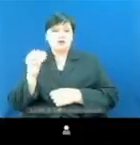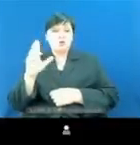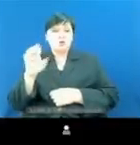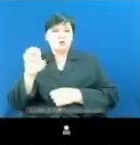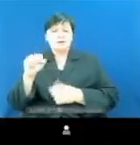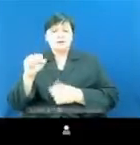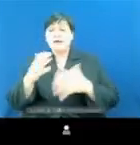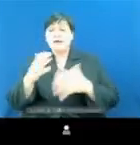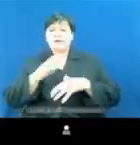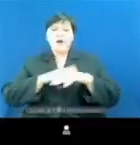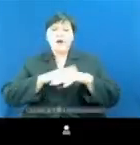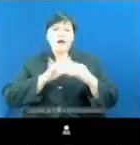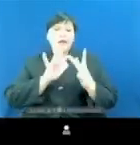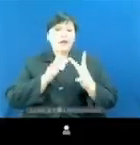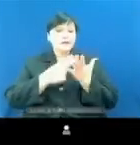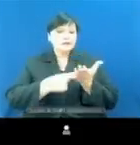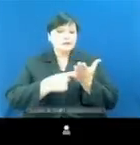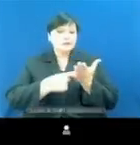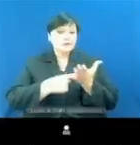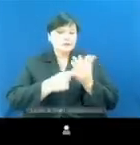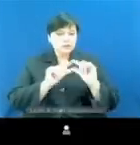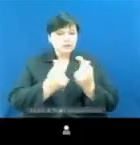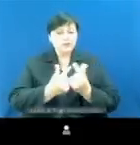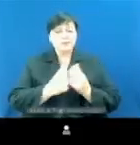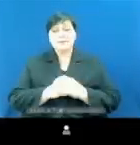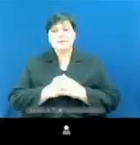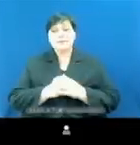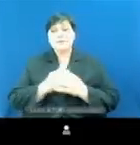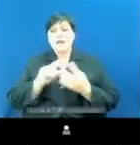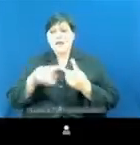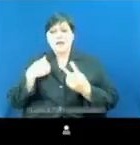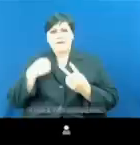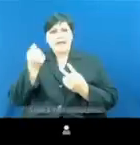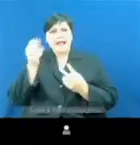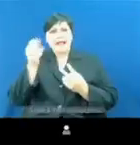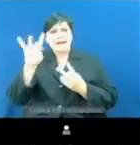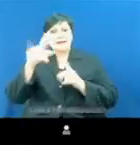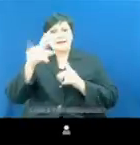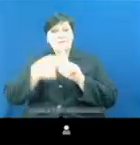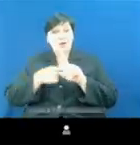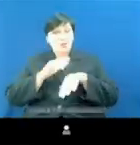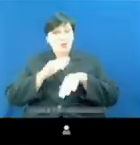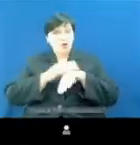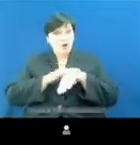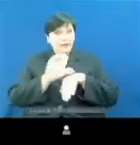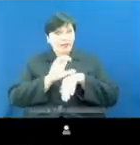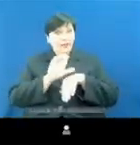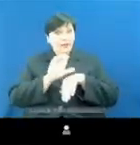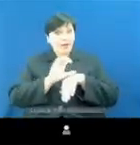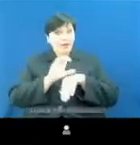groups. There is an 18-month online training program.